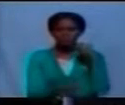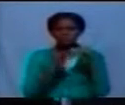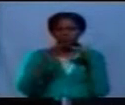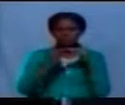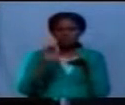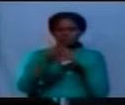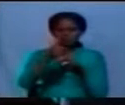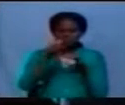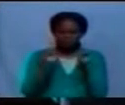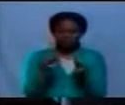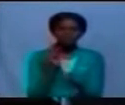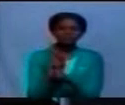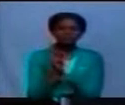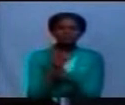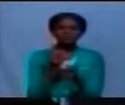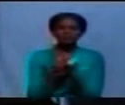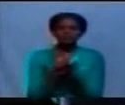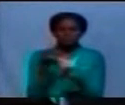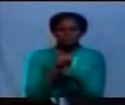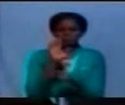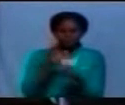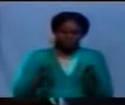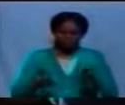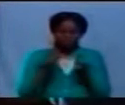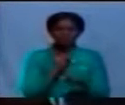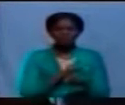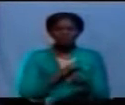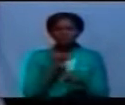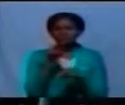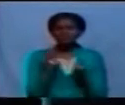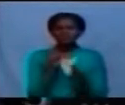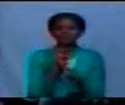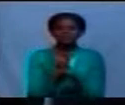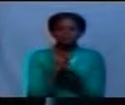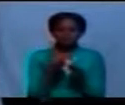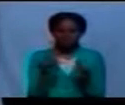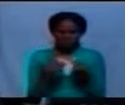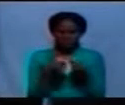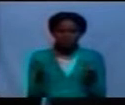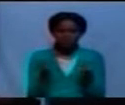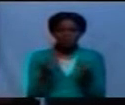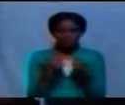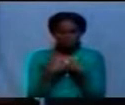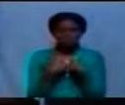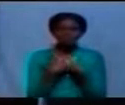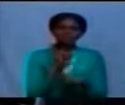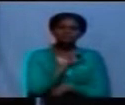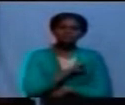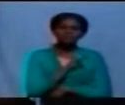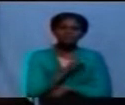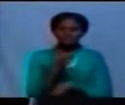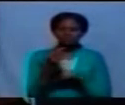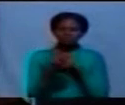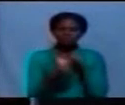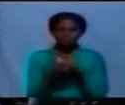can still put money aside. From your high income, you can still put money aside. And if we all can just start having a habit of